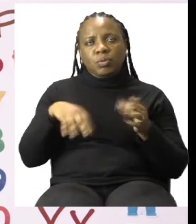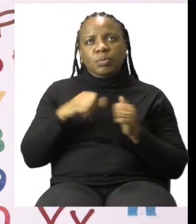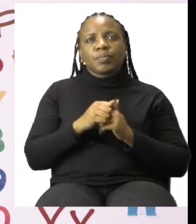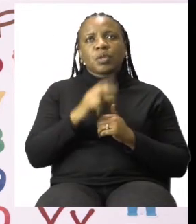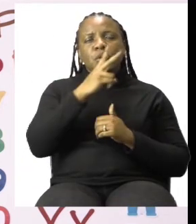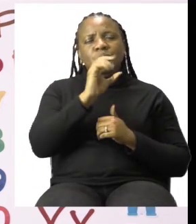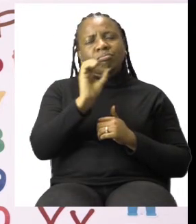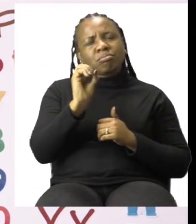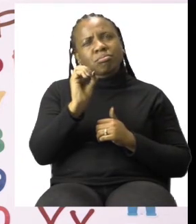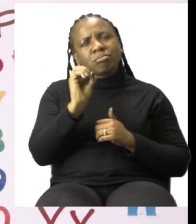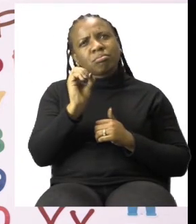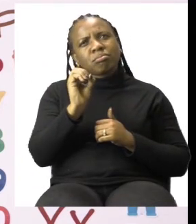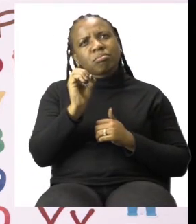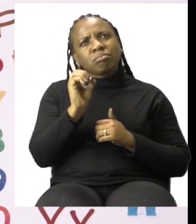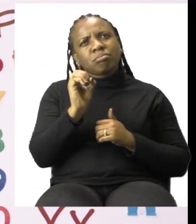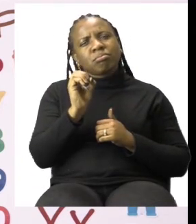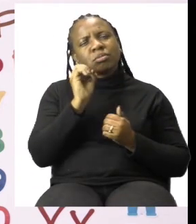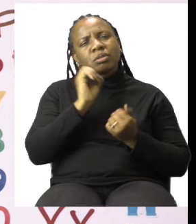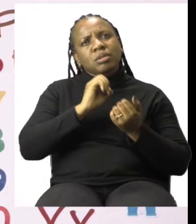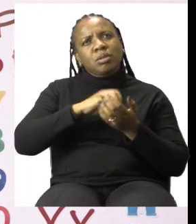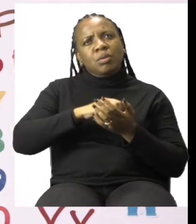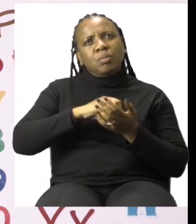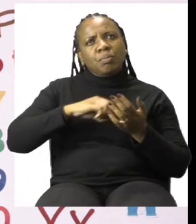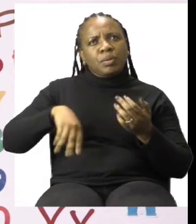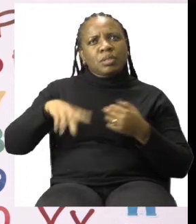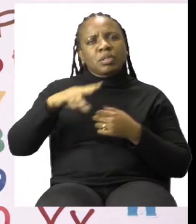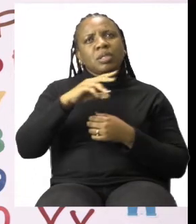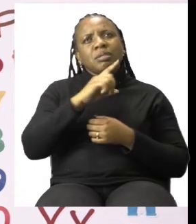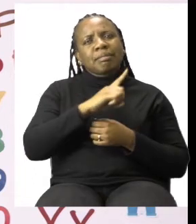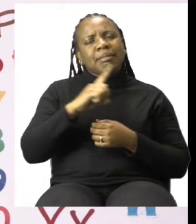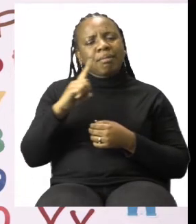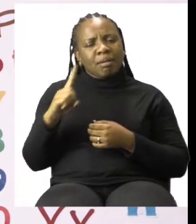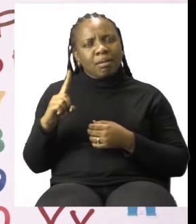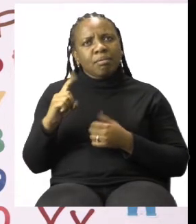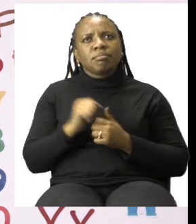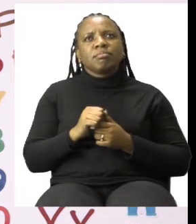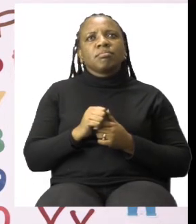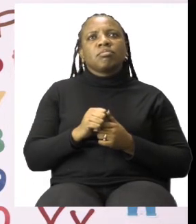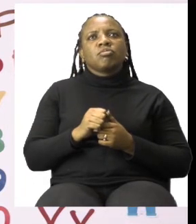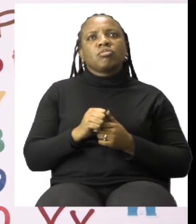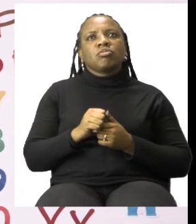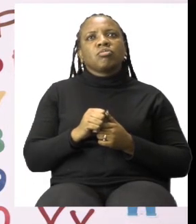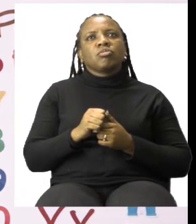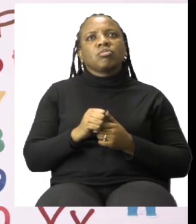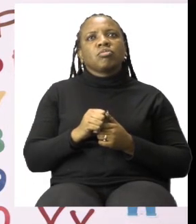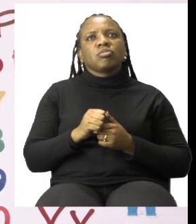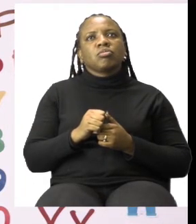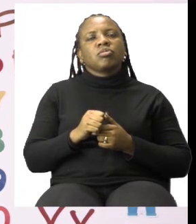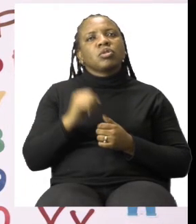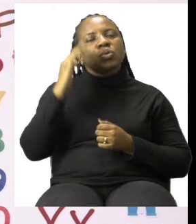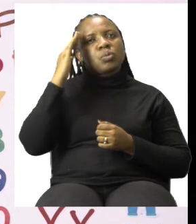20 minus 11. And then after that, we will know how many cups she